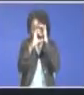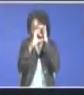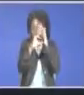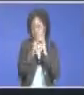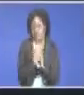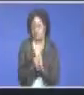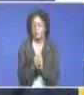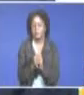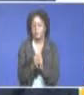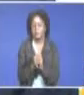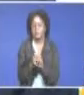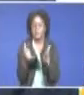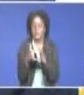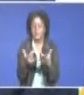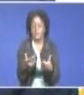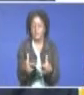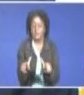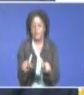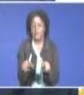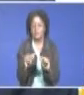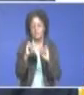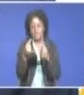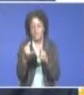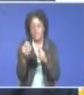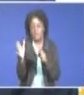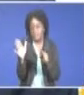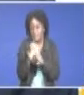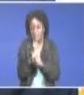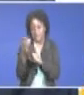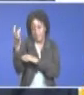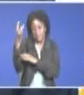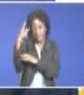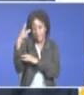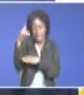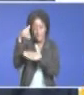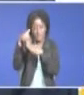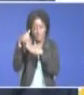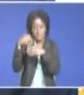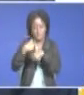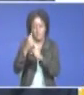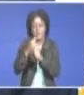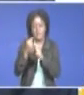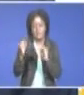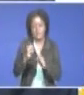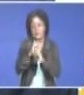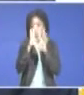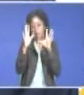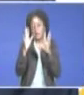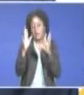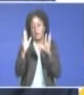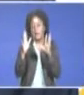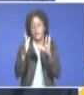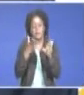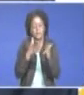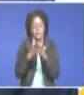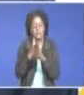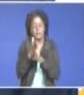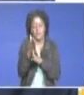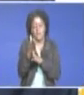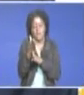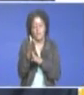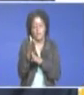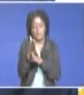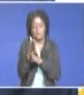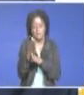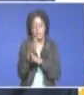It allows just enough light in to create a very clear and crisp shot. Super slow-mo